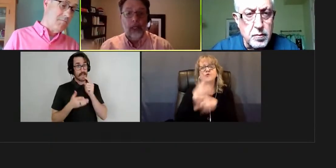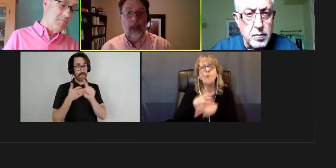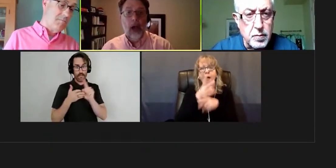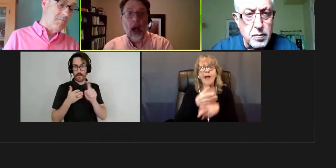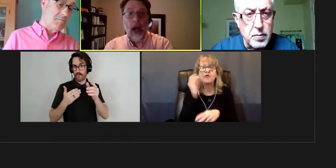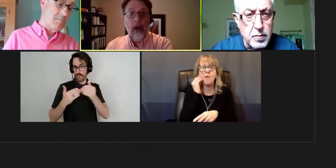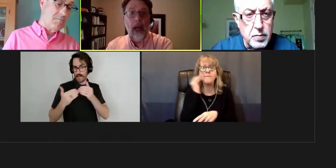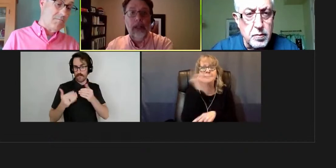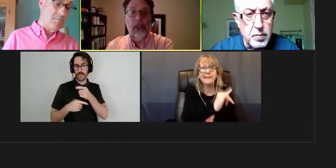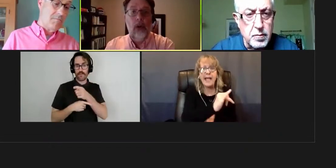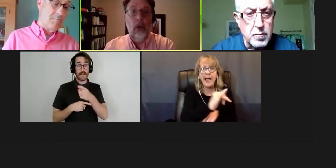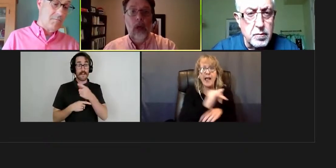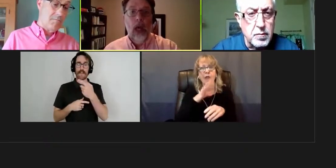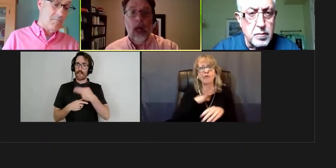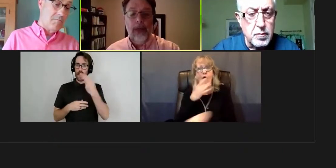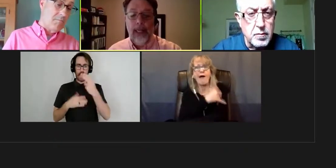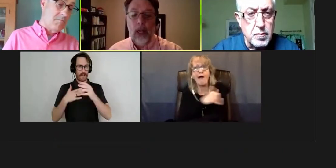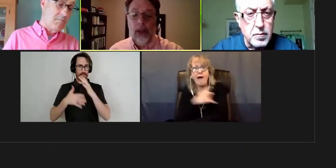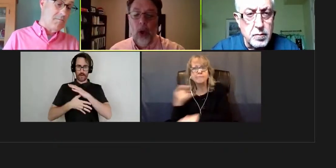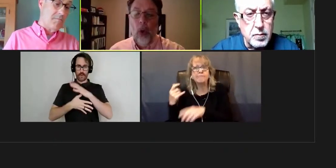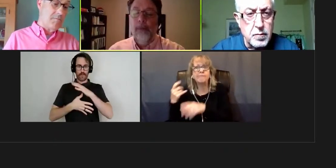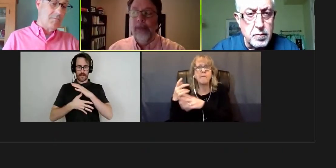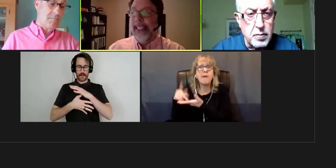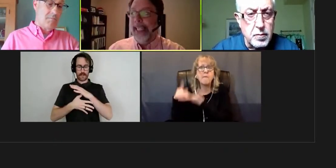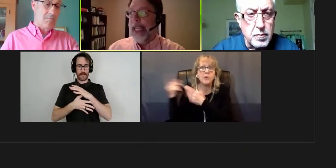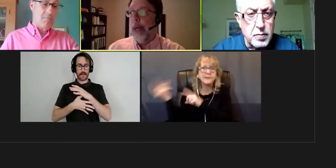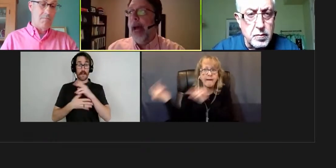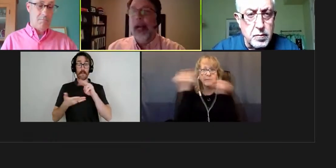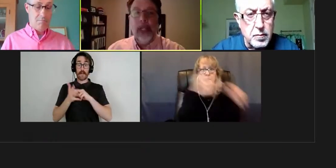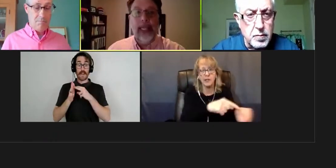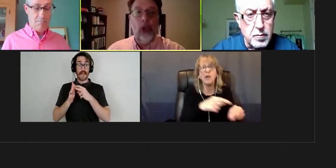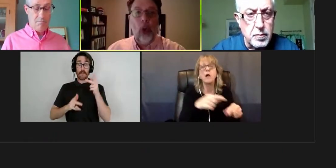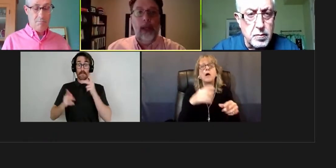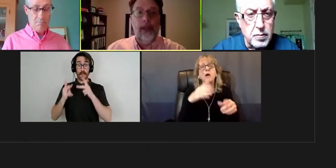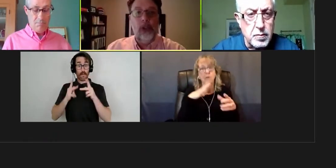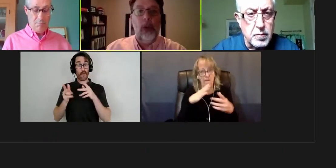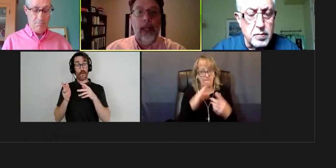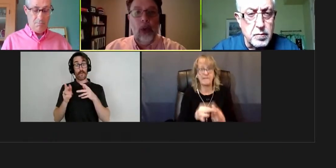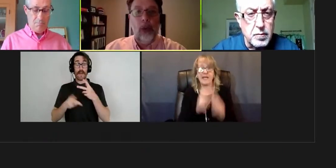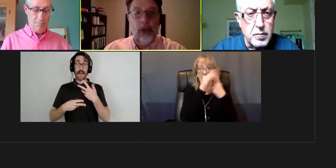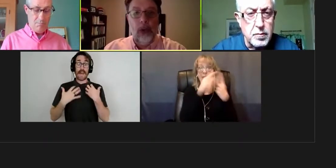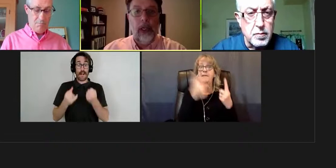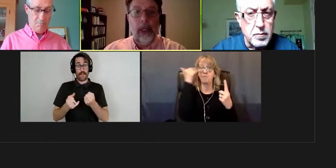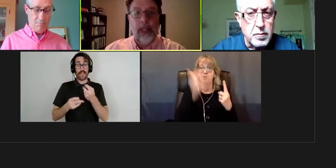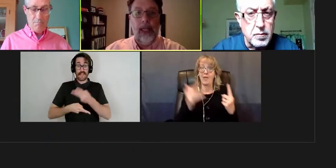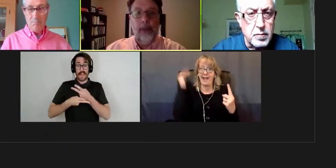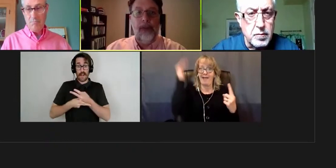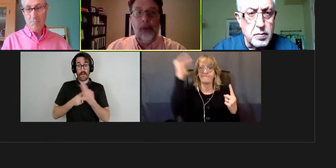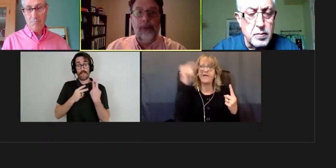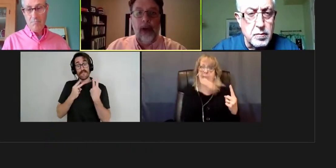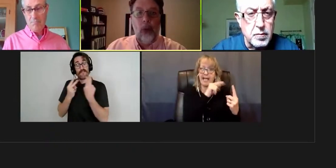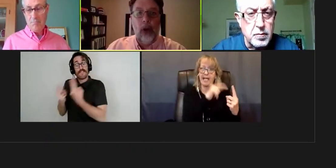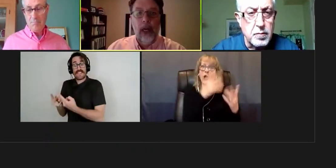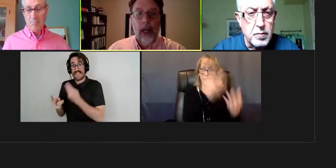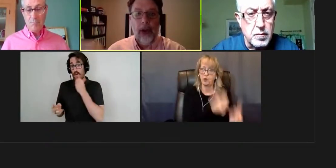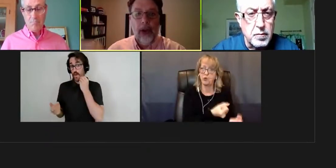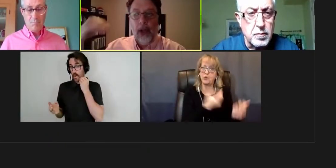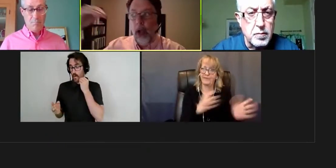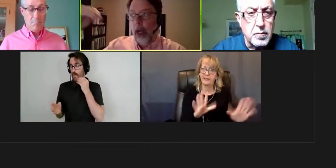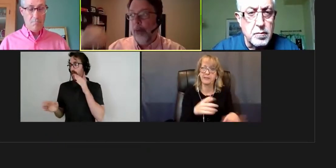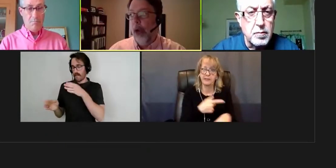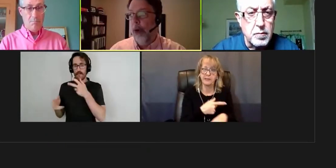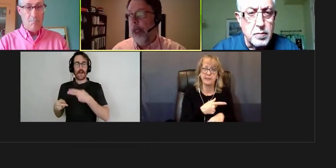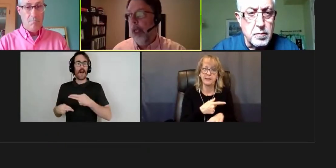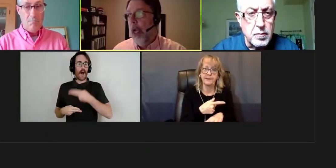prioritized higher, and so the home visiting capacity is doing those earlier, because that in the provincial framework they're at a